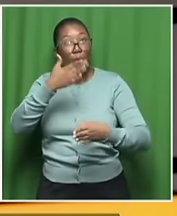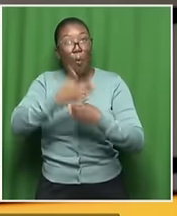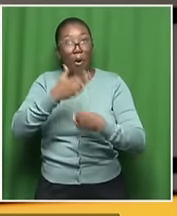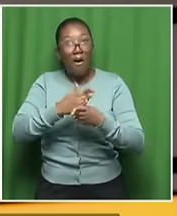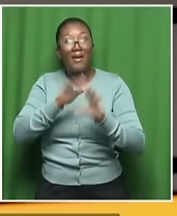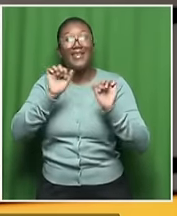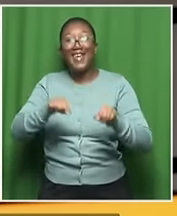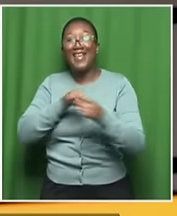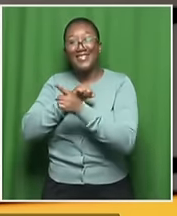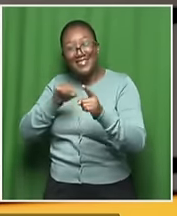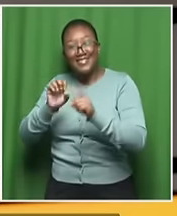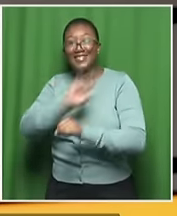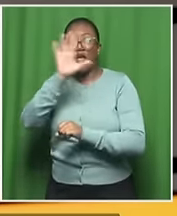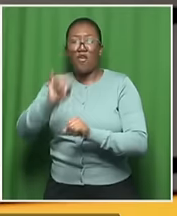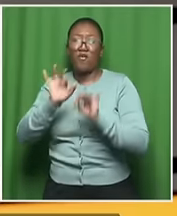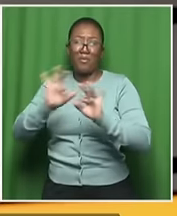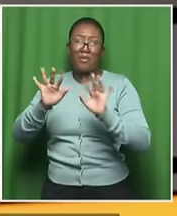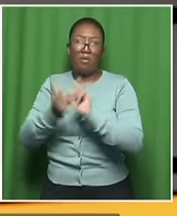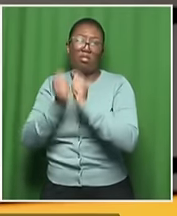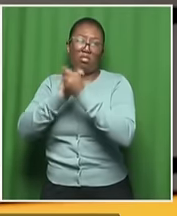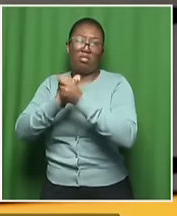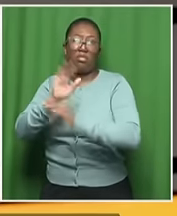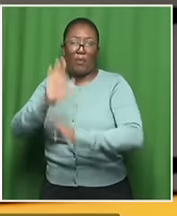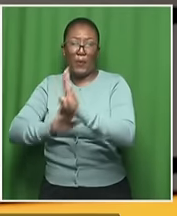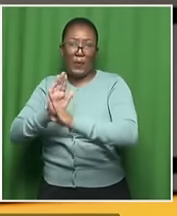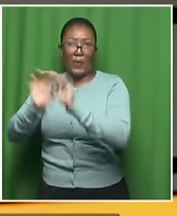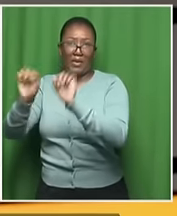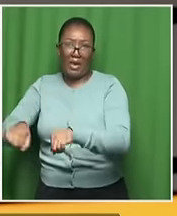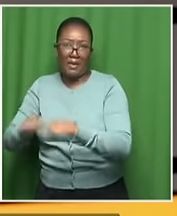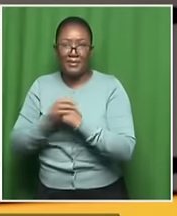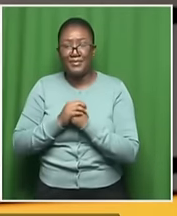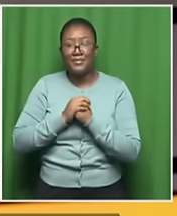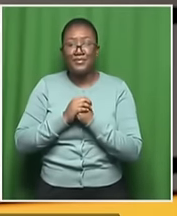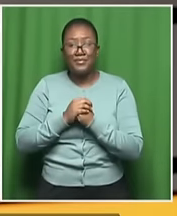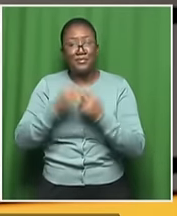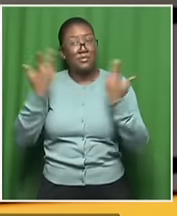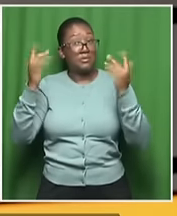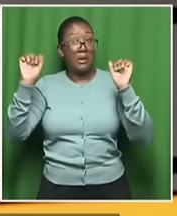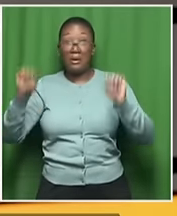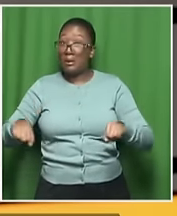people will understand, and then you will get the hearts of the people. Yes,